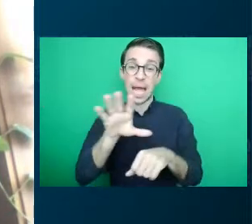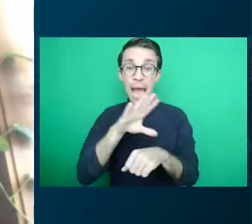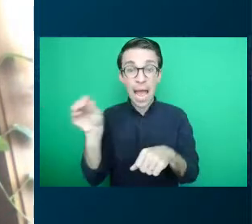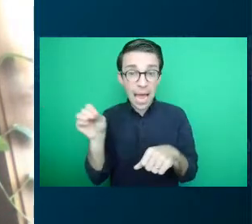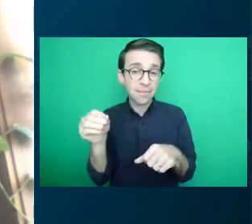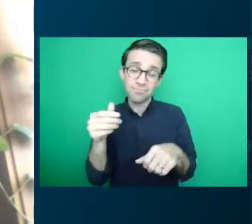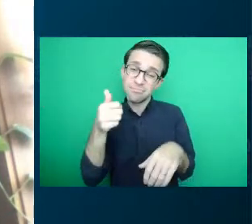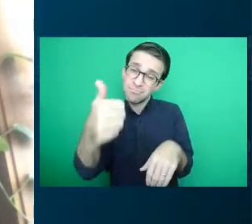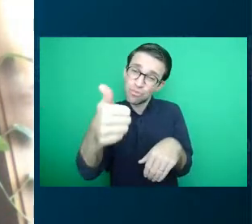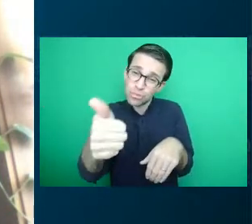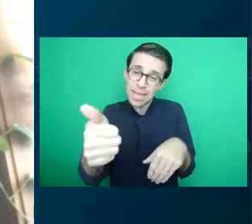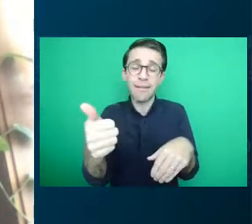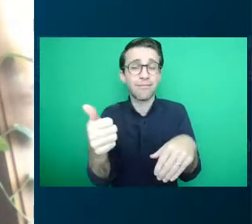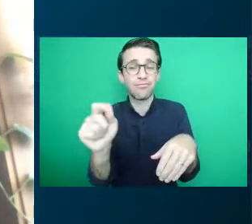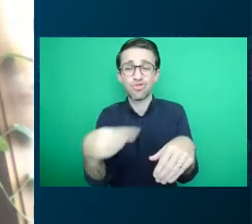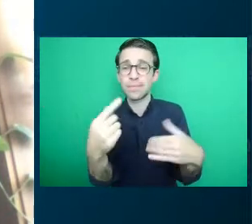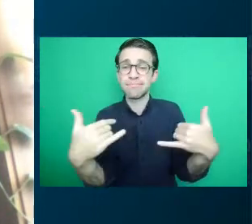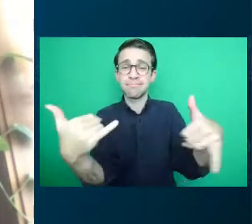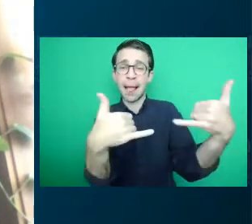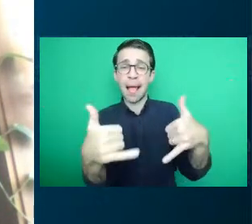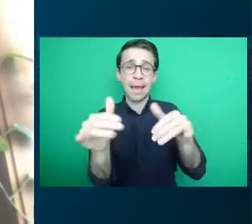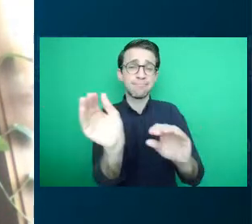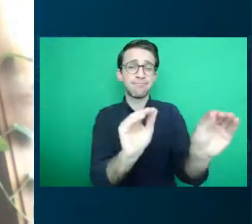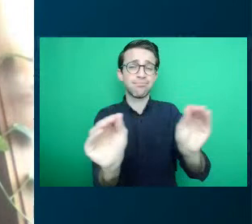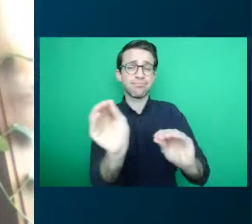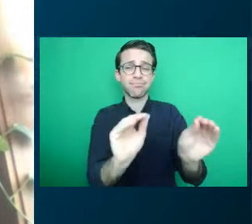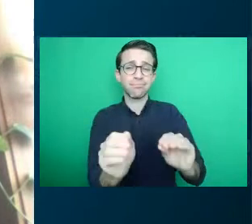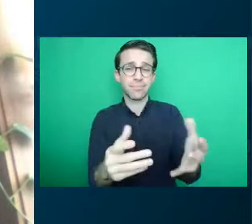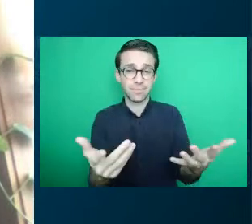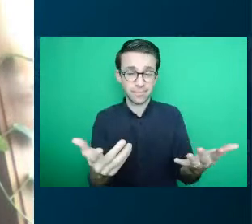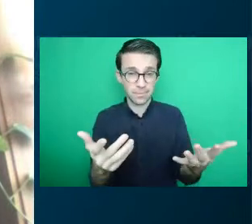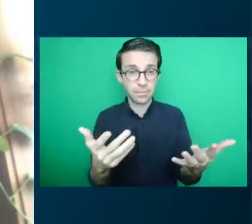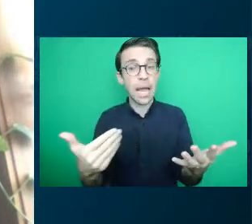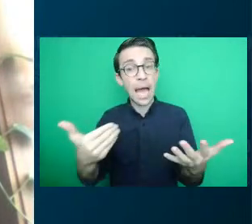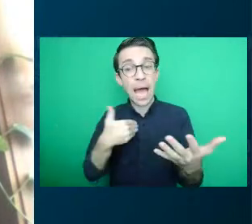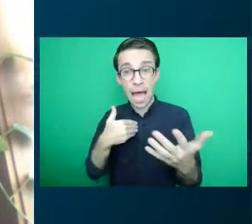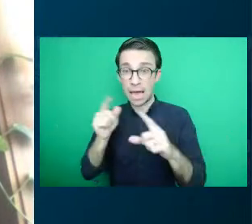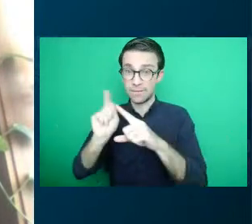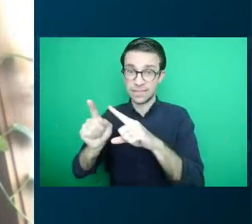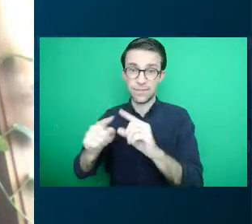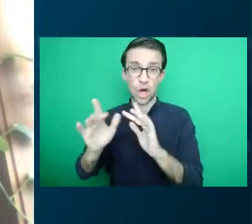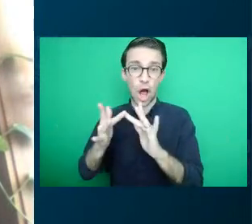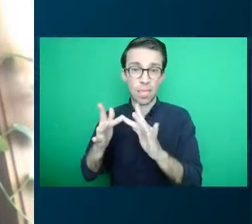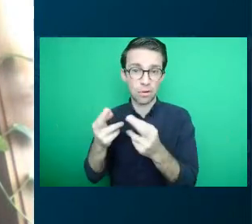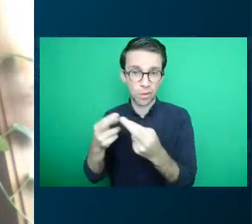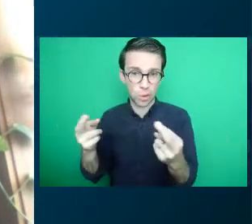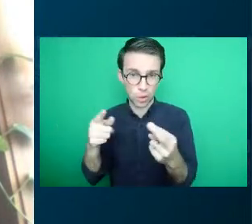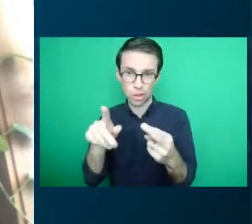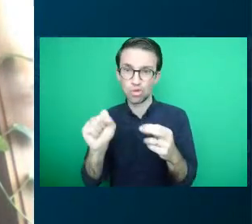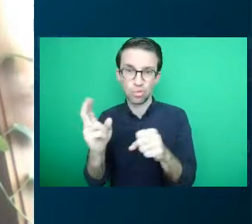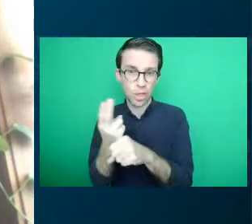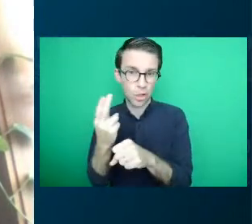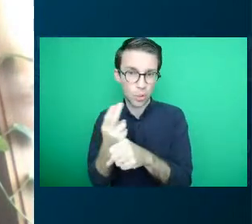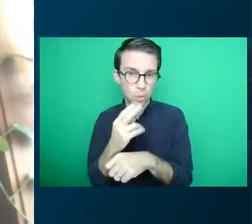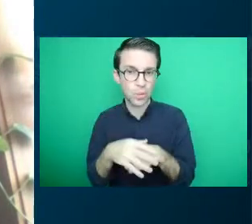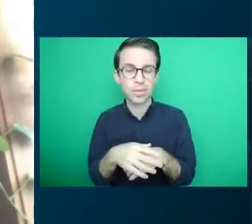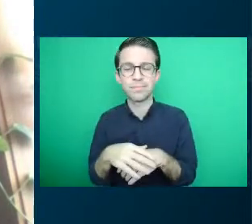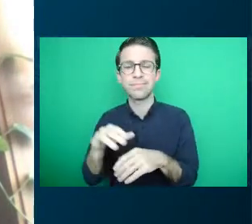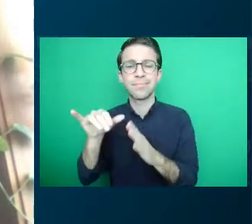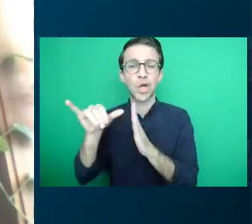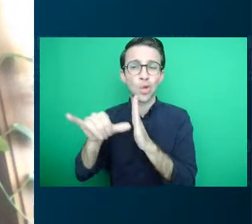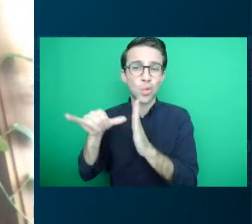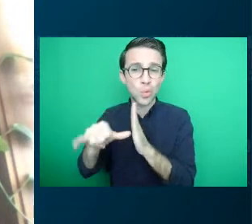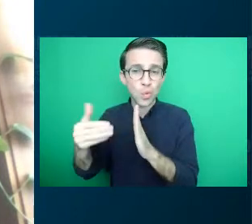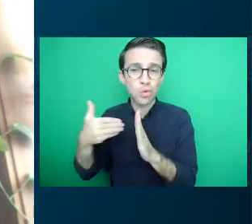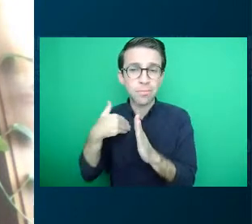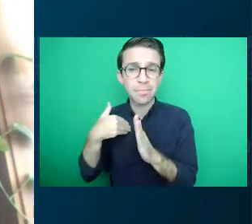around with it yourself. There definitely are a variety of online resources you can use for it. On YouTube, there's